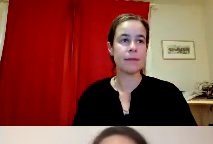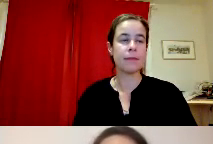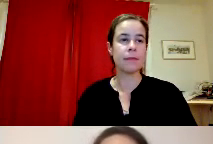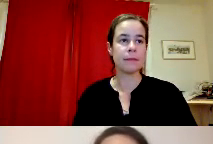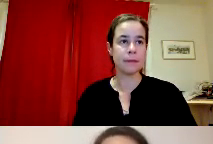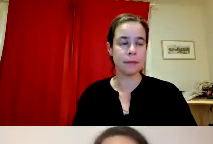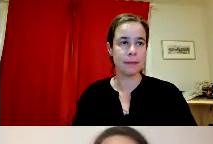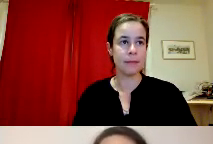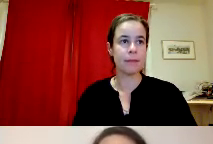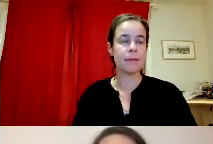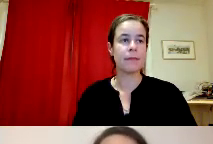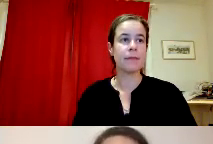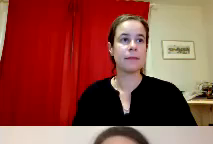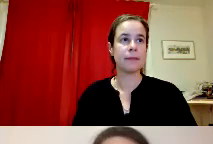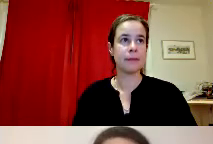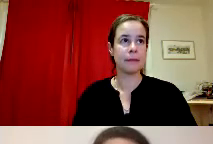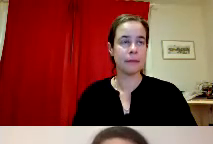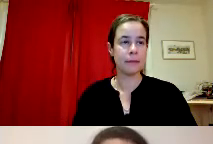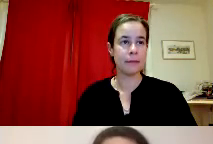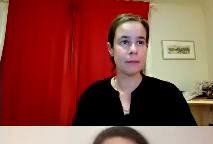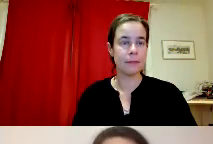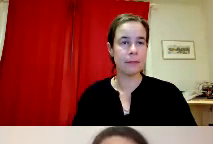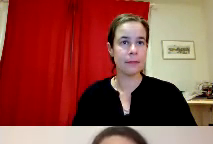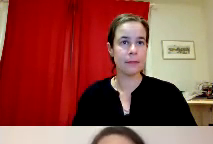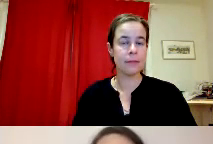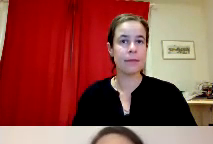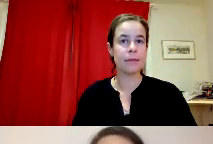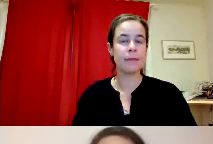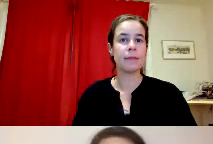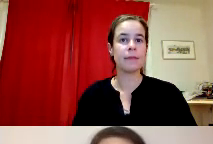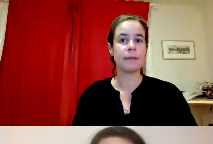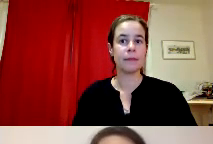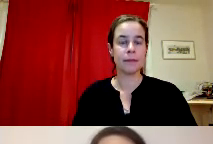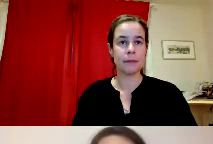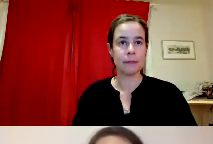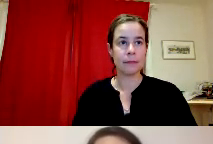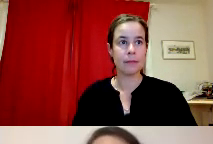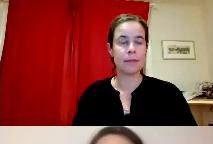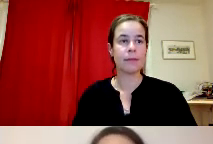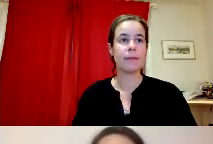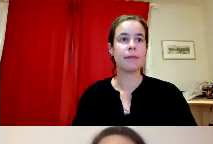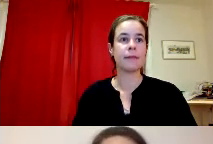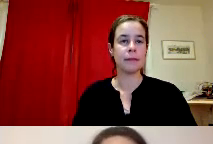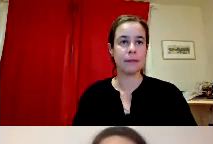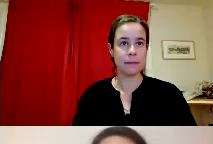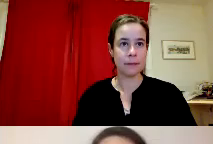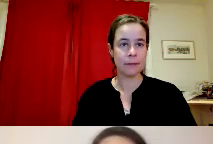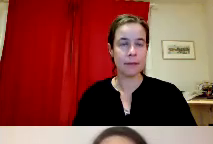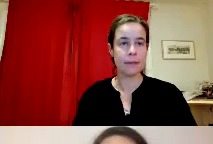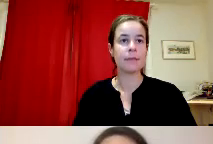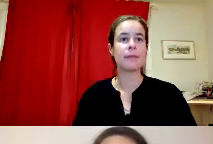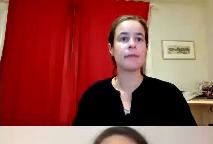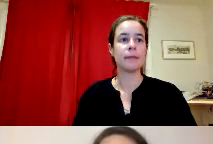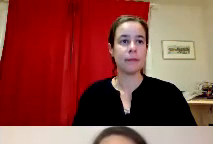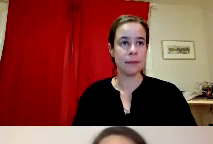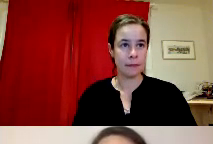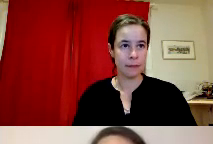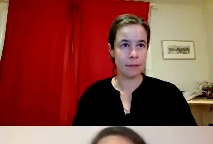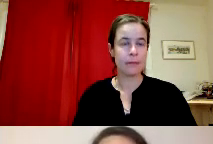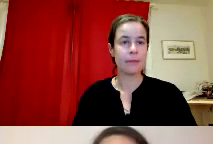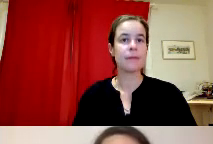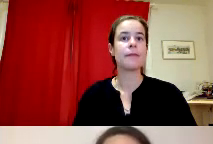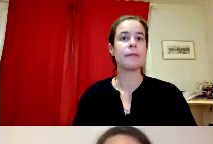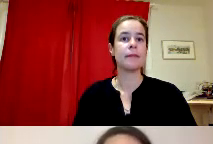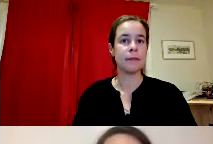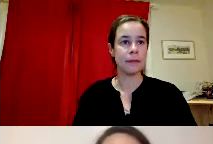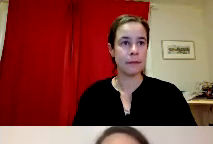data on the characteristics of both the participant, the caregiver, and their household, things like their income, marital status, your normal